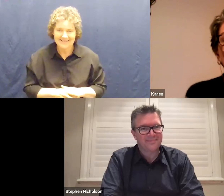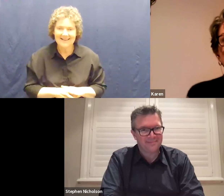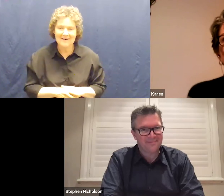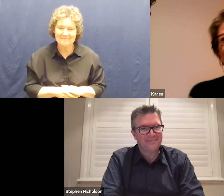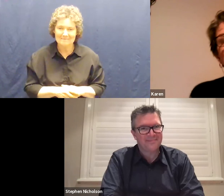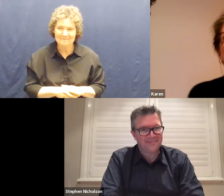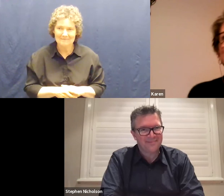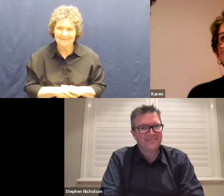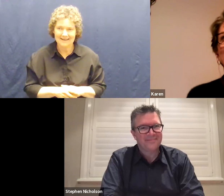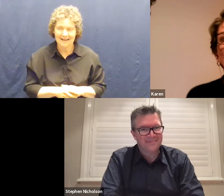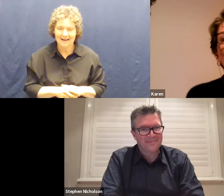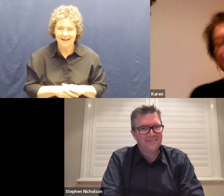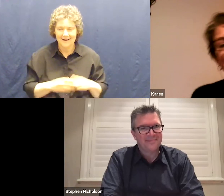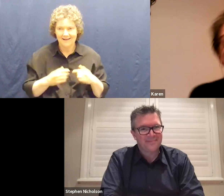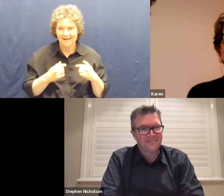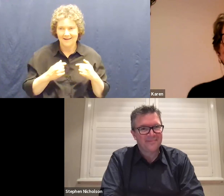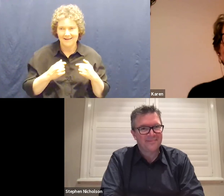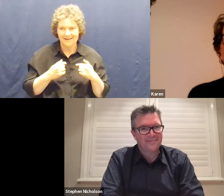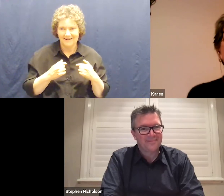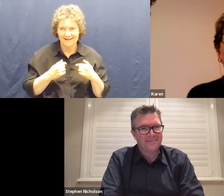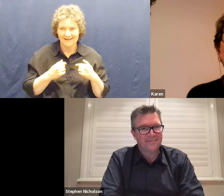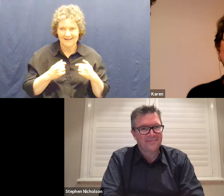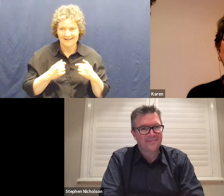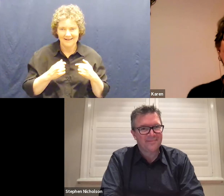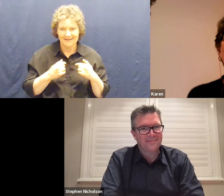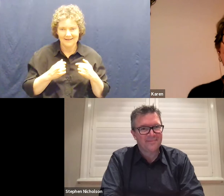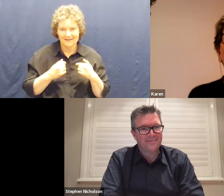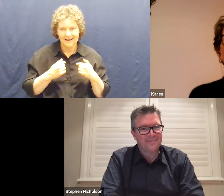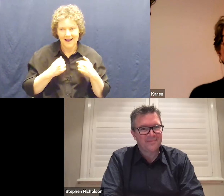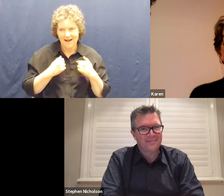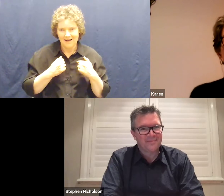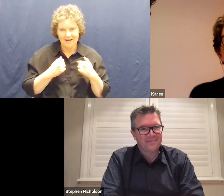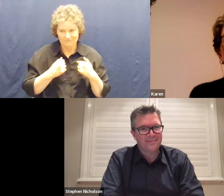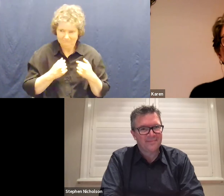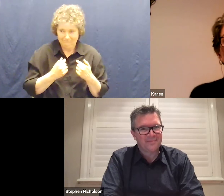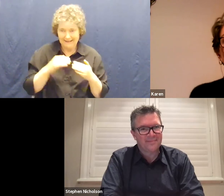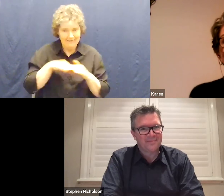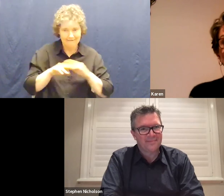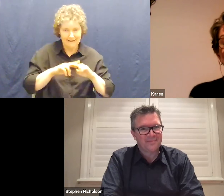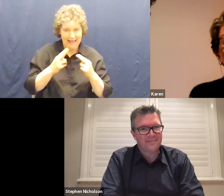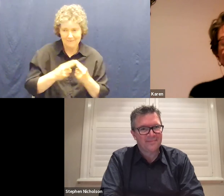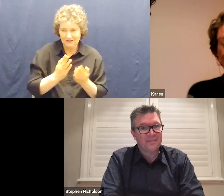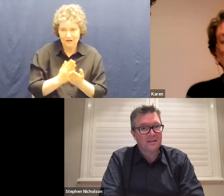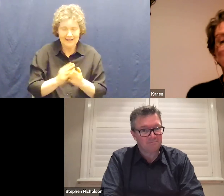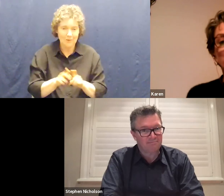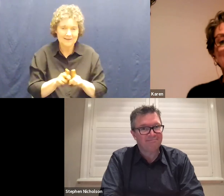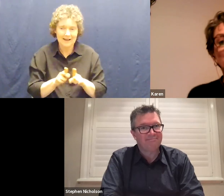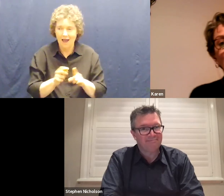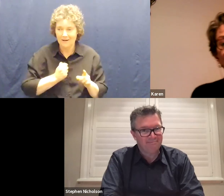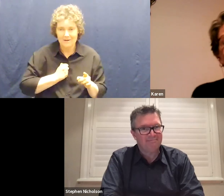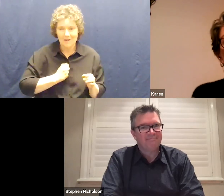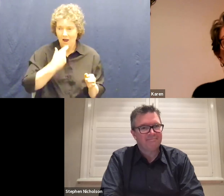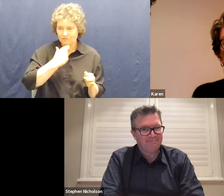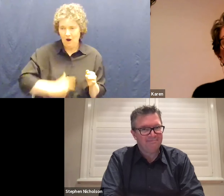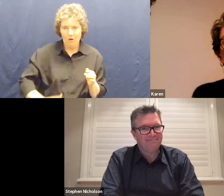I was the oldest, you could say, of my family, so it was my role to be the